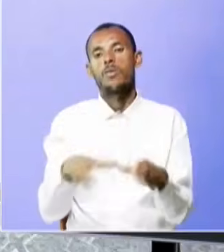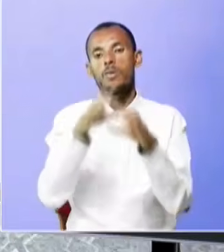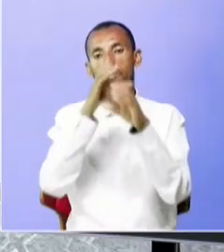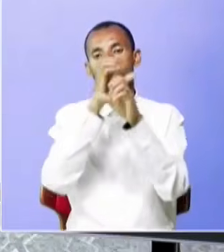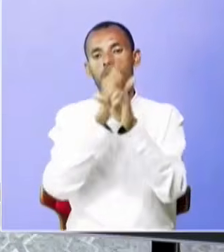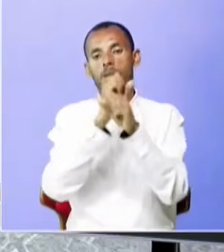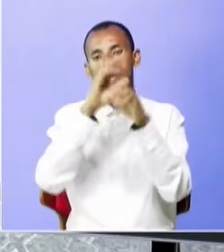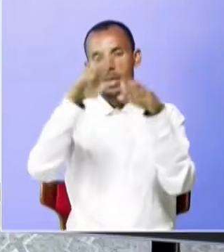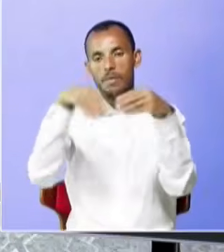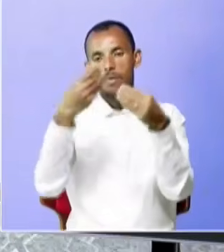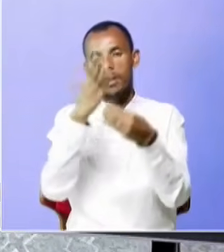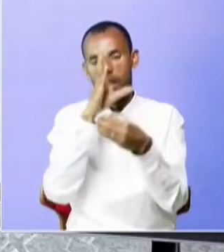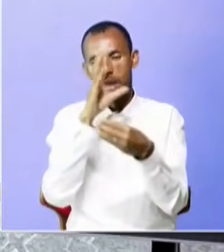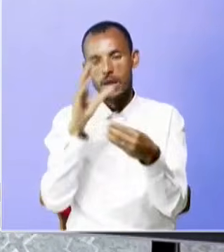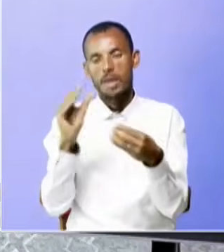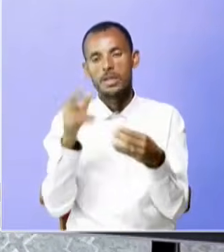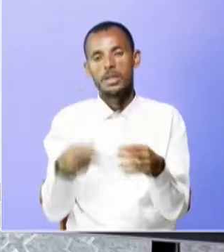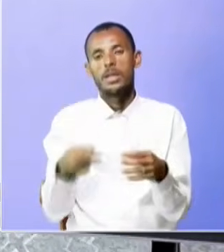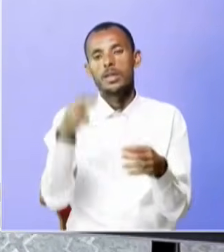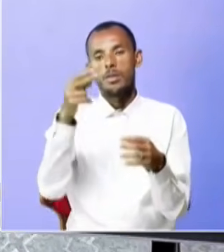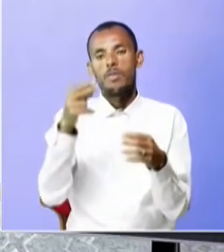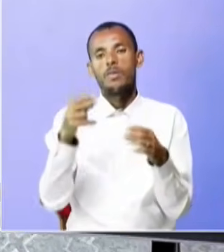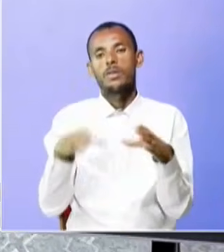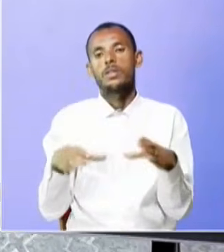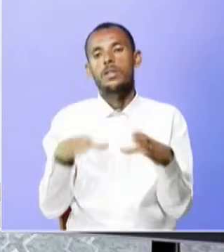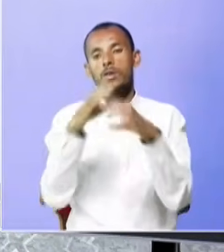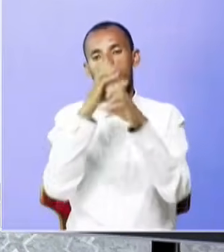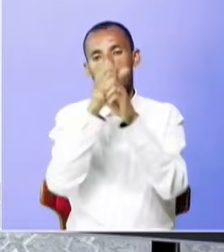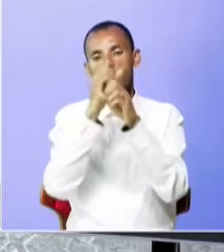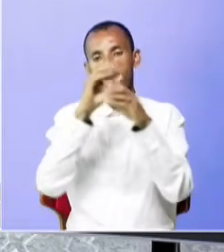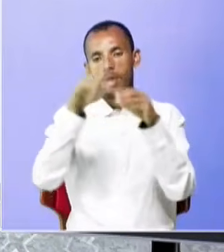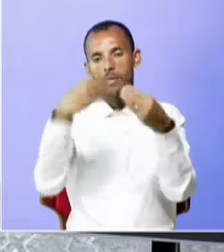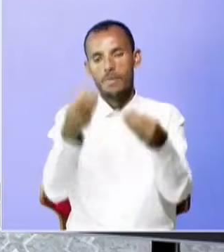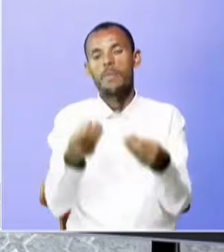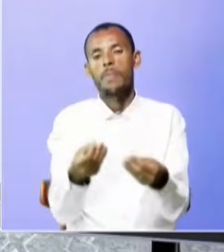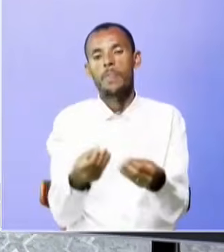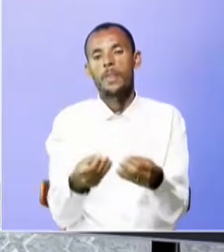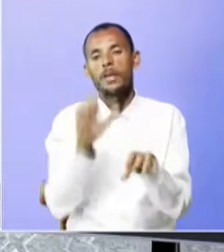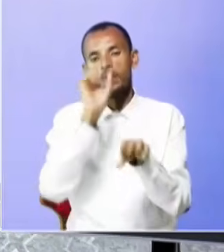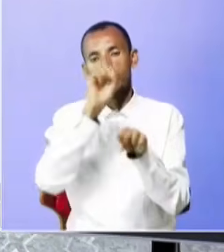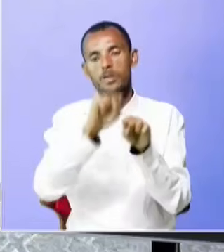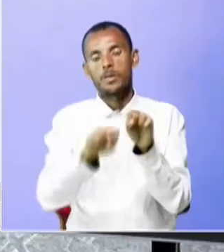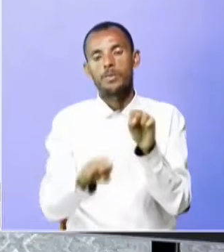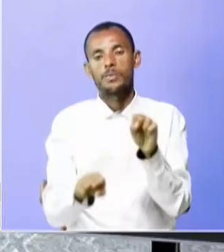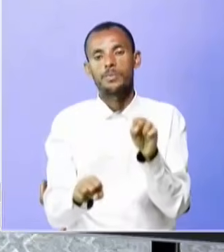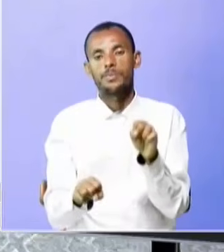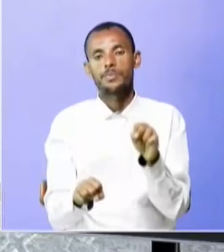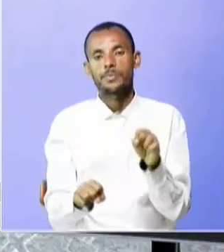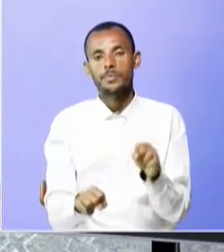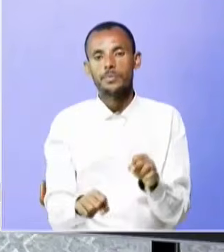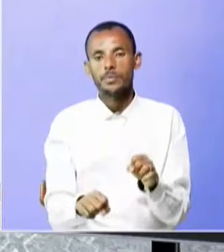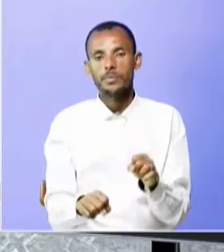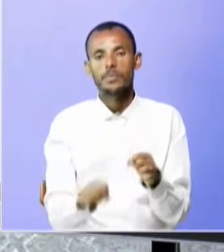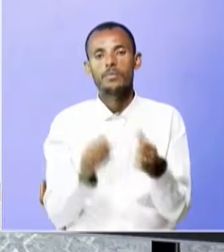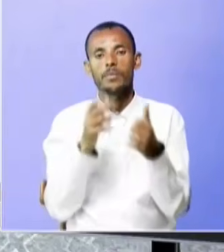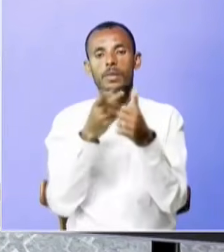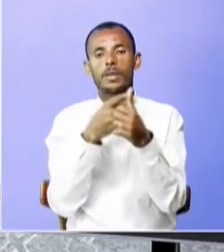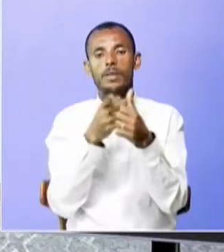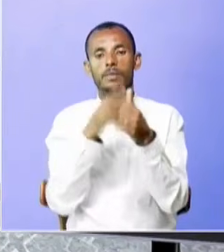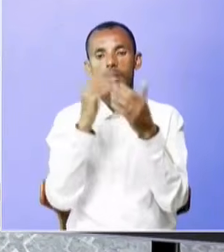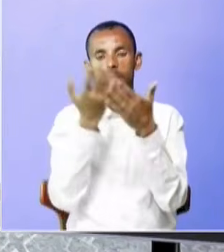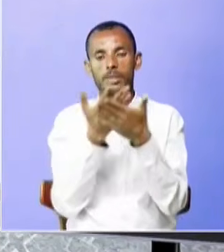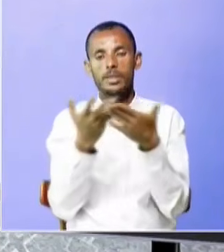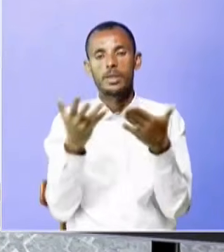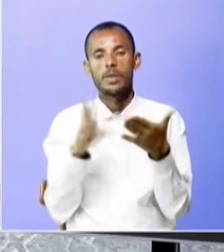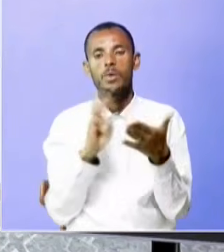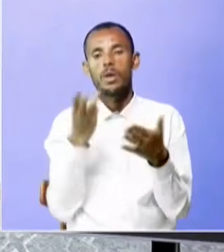given, and the height of the cone is given. Okay, so the first thing